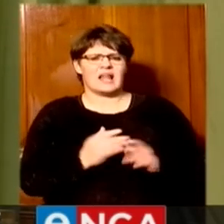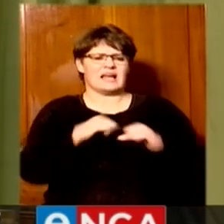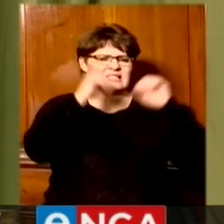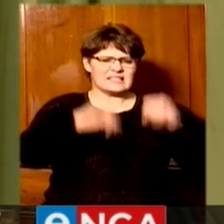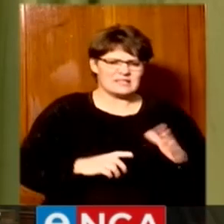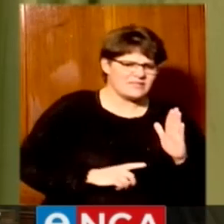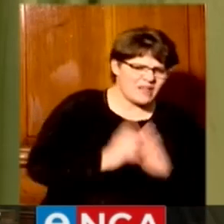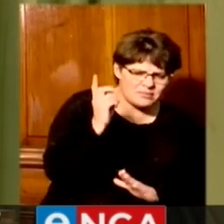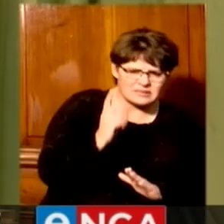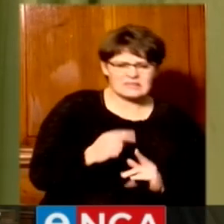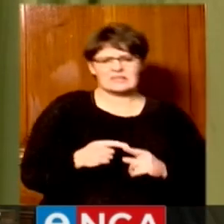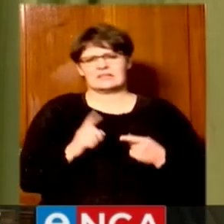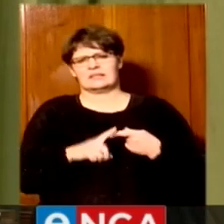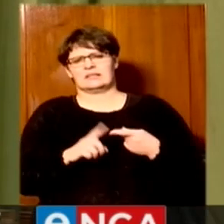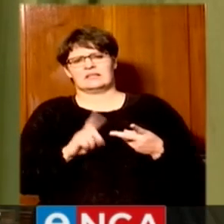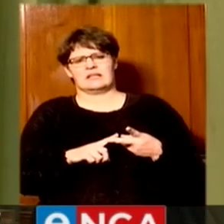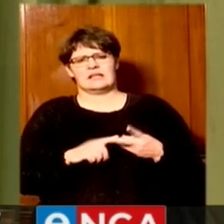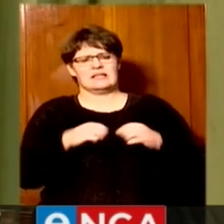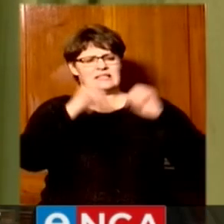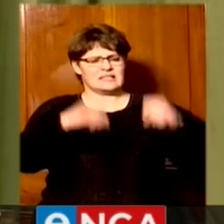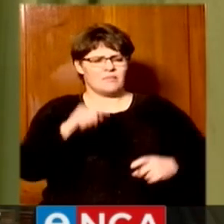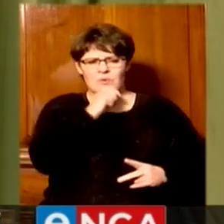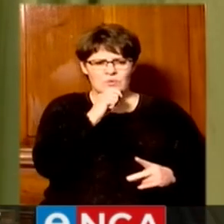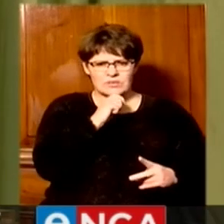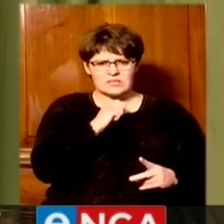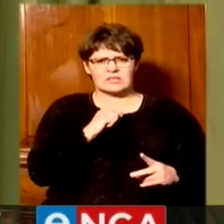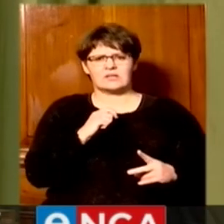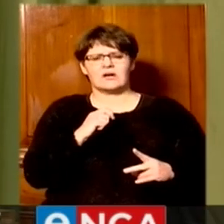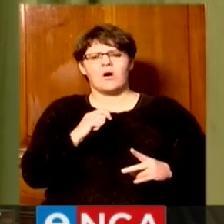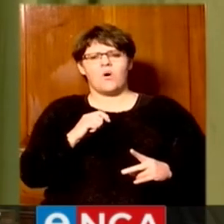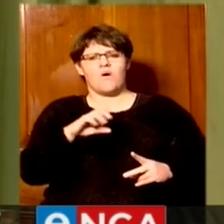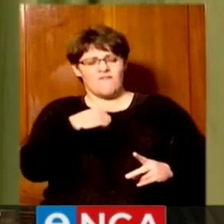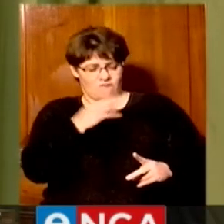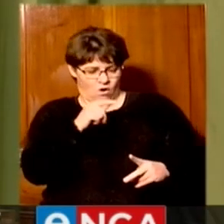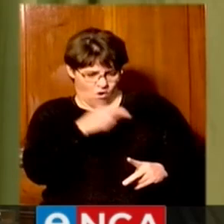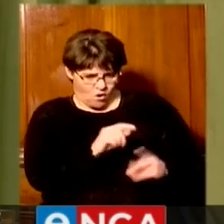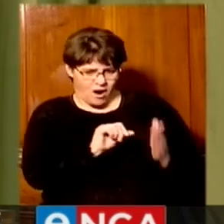system development. The system we are using has been custom developed for